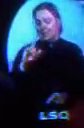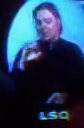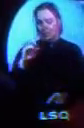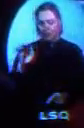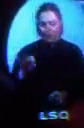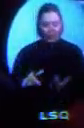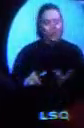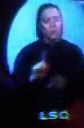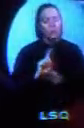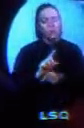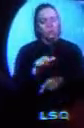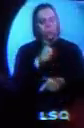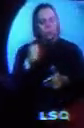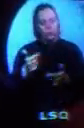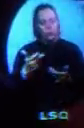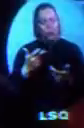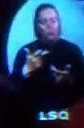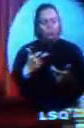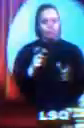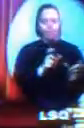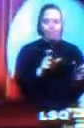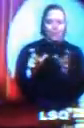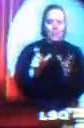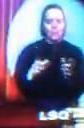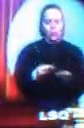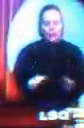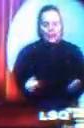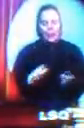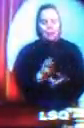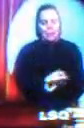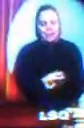prevention campaigns, more medical supplies, and clean.